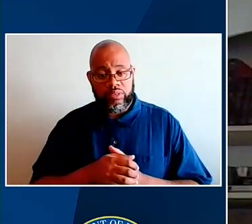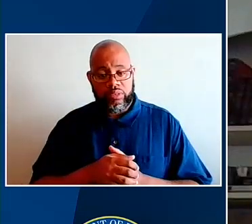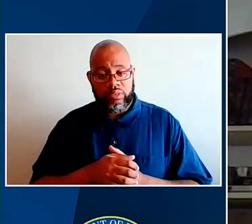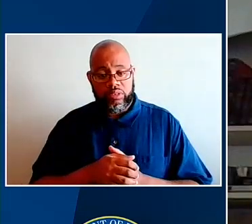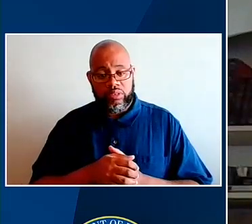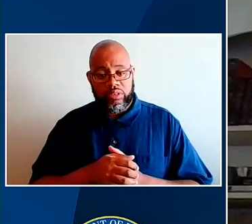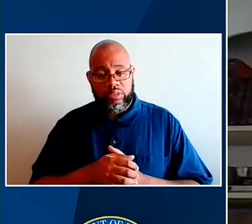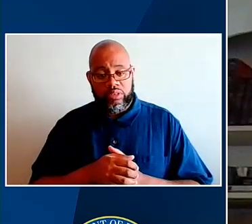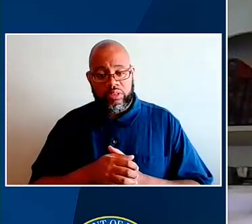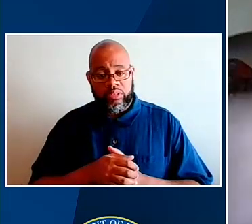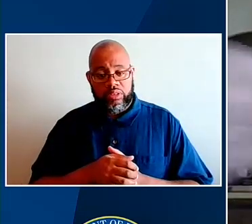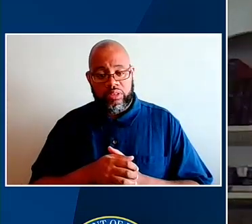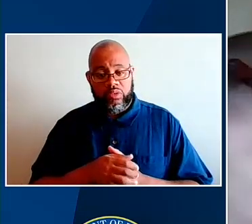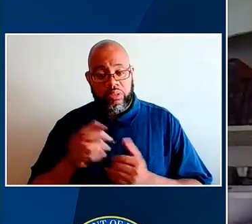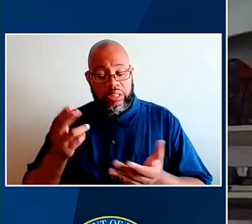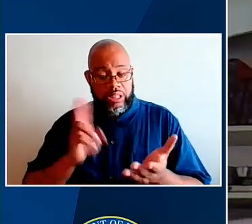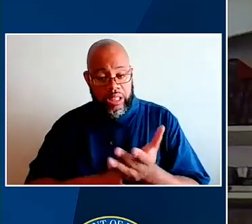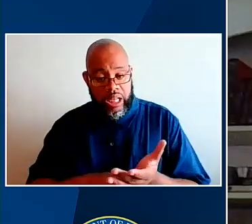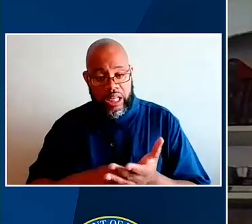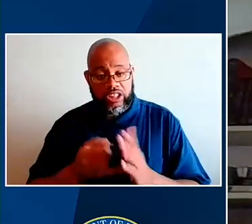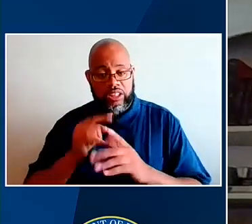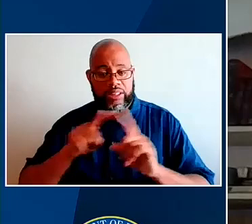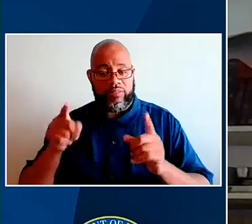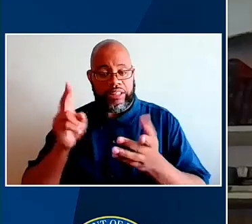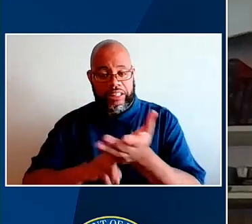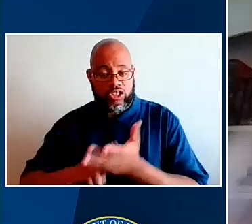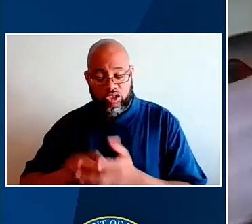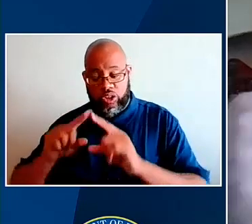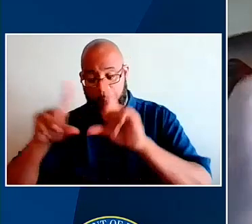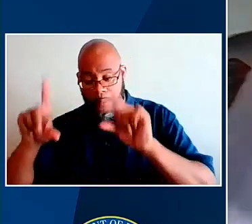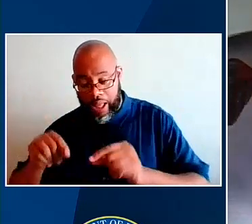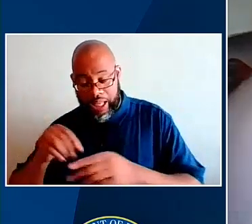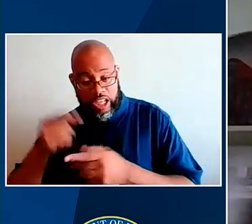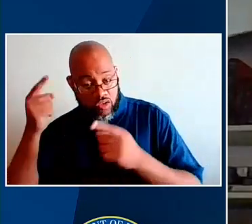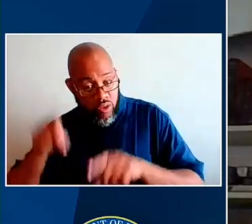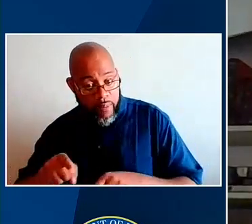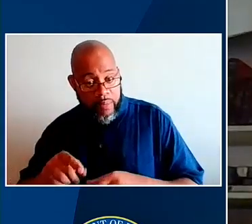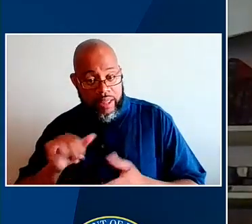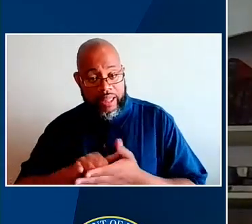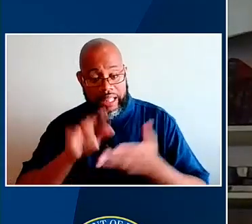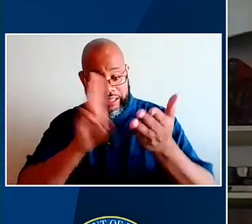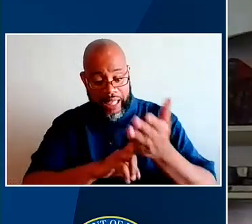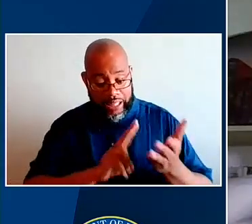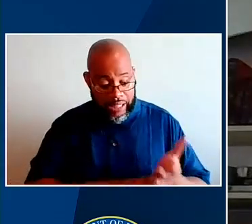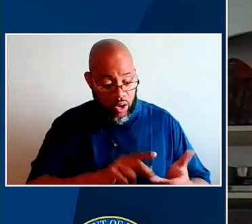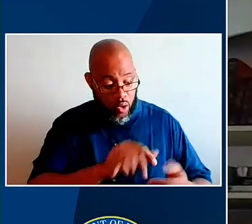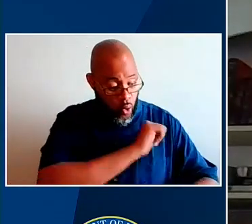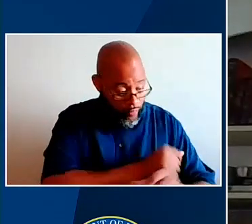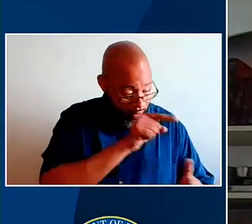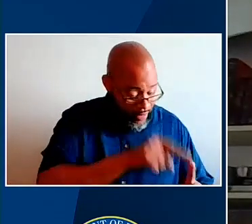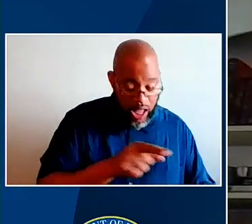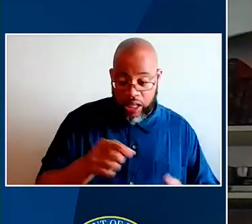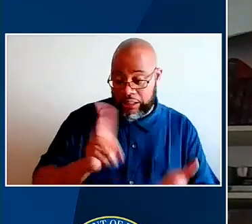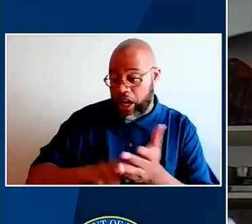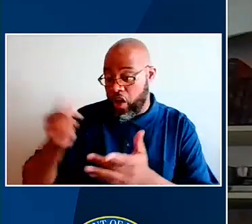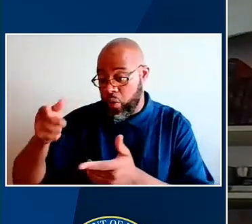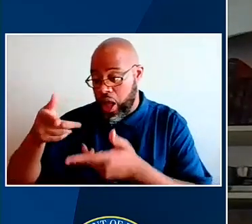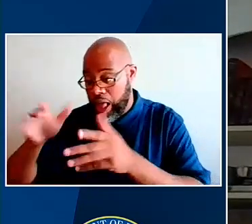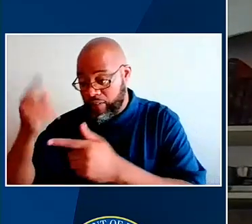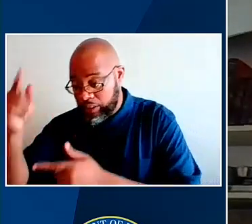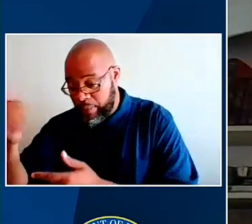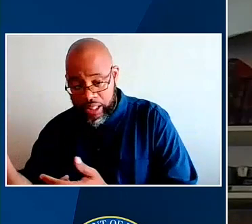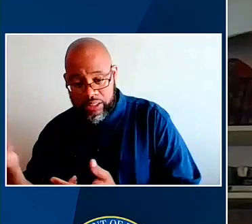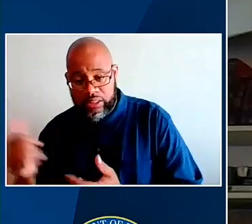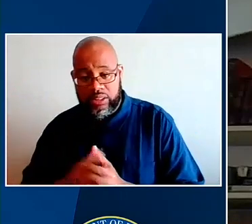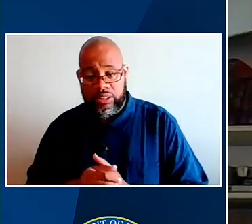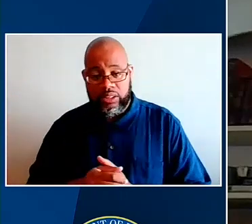an agreement the student's going to sign, that there's different signature blocks in that agreement, and by signing here, you're allowing the authorizations, and by down